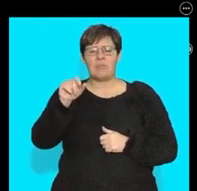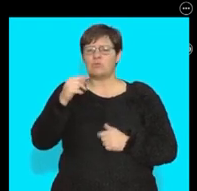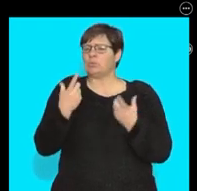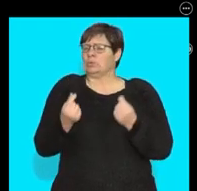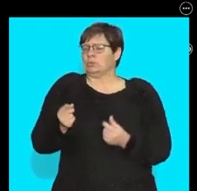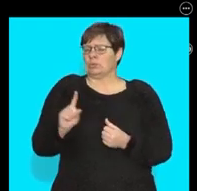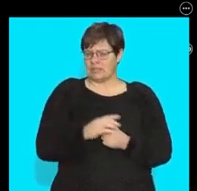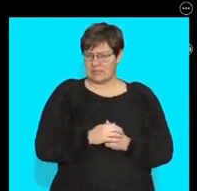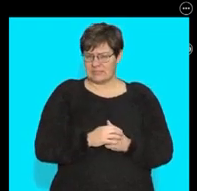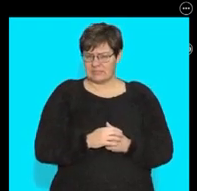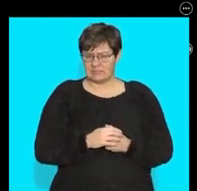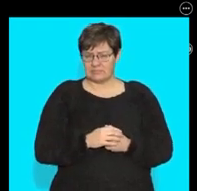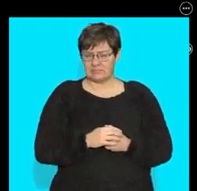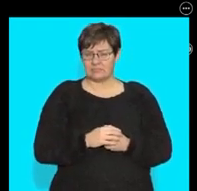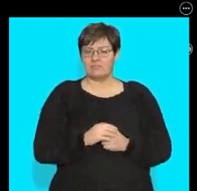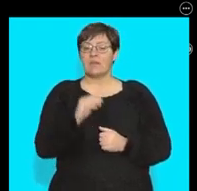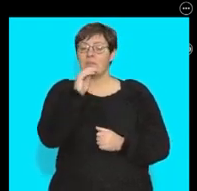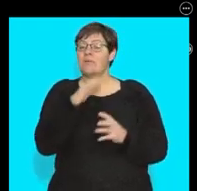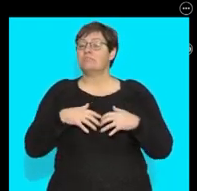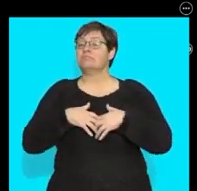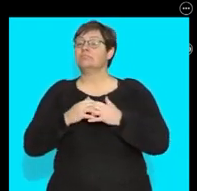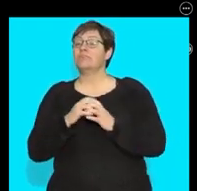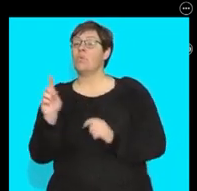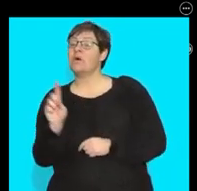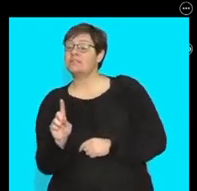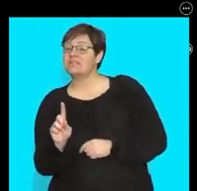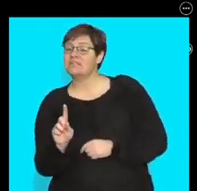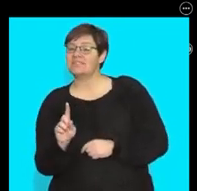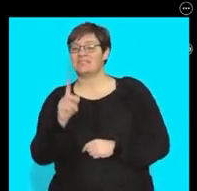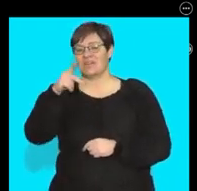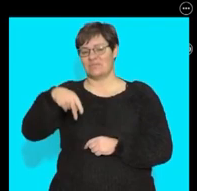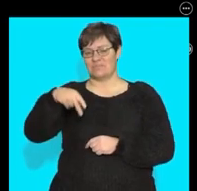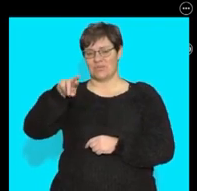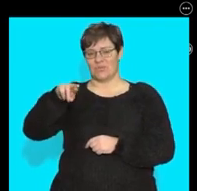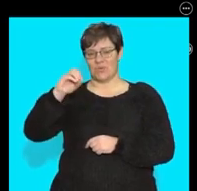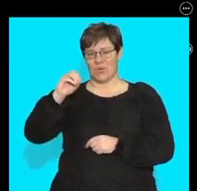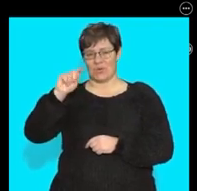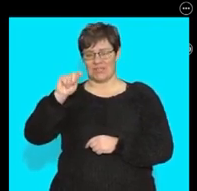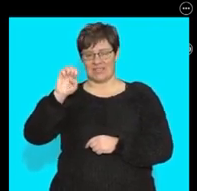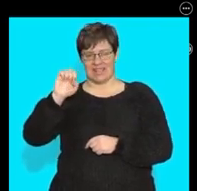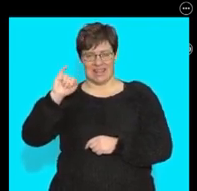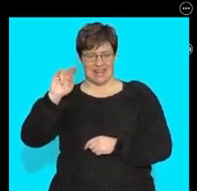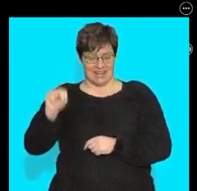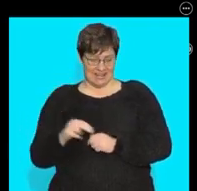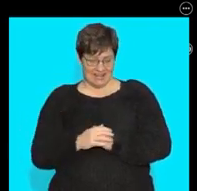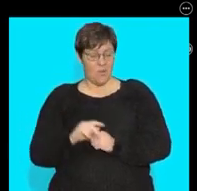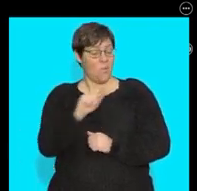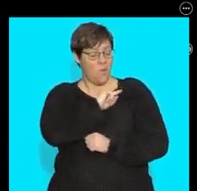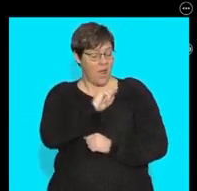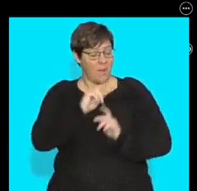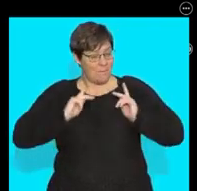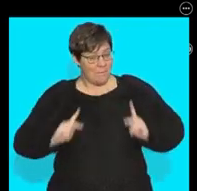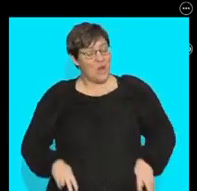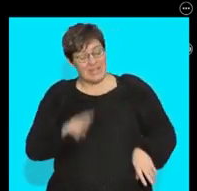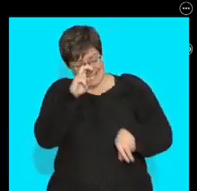does, it's going to make proteins. Now that's really important, all right? Our body is